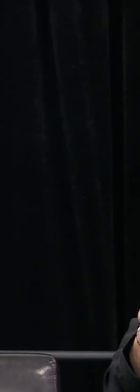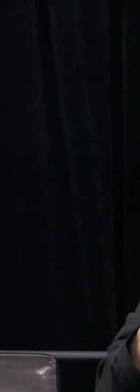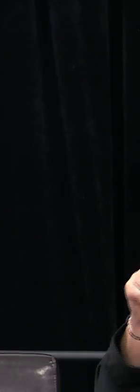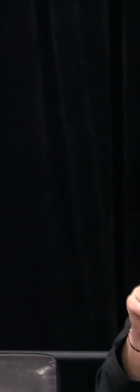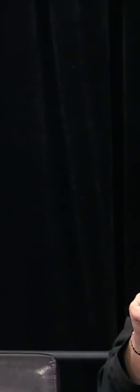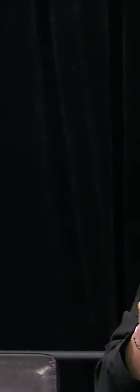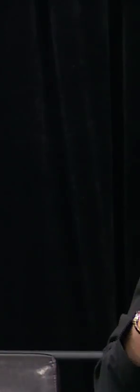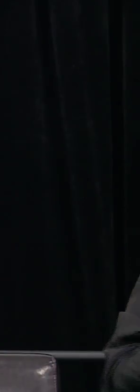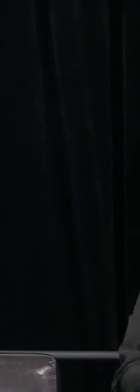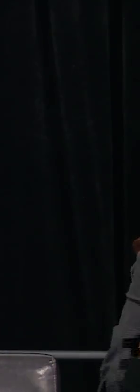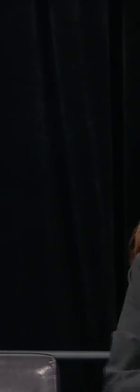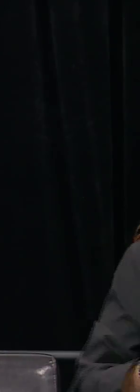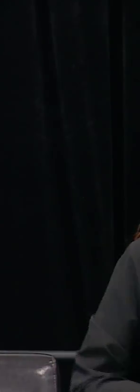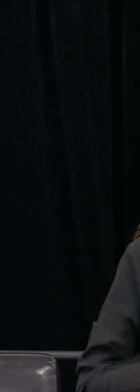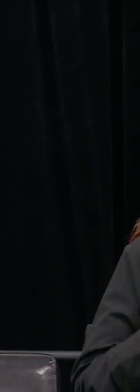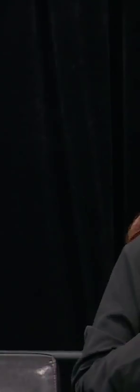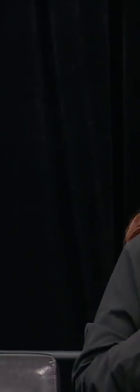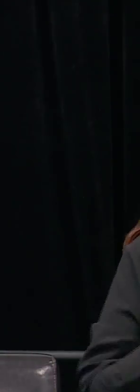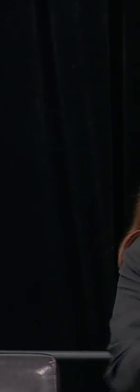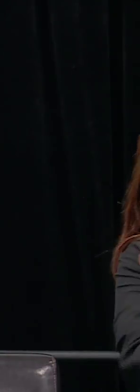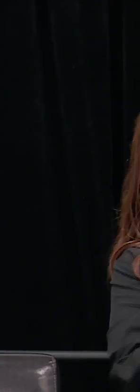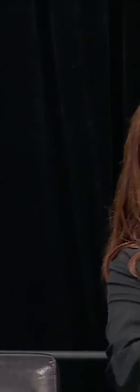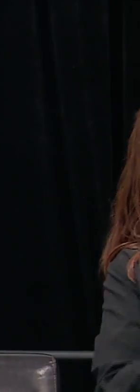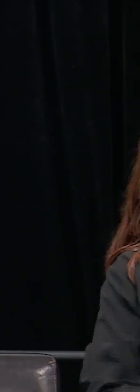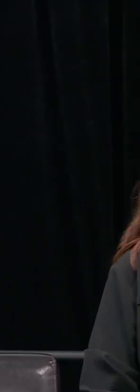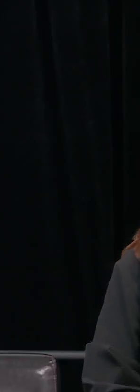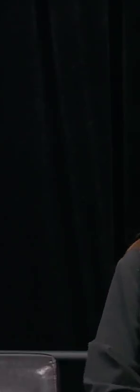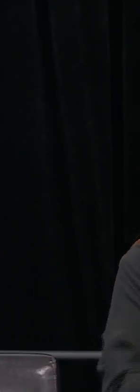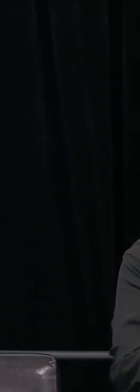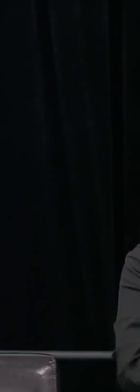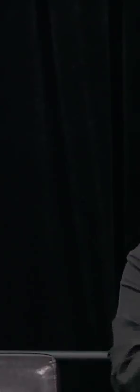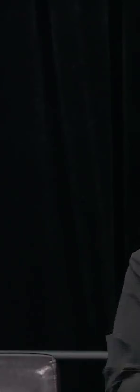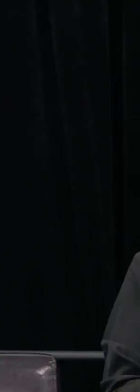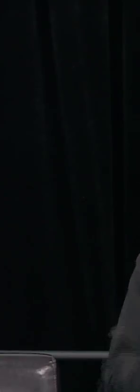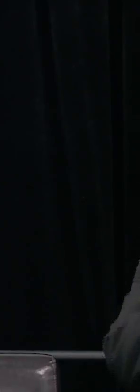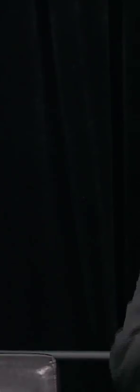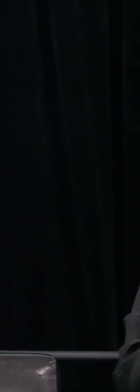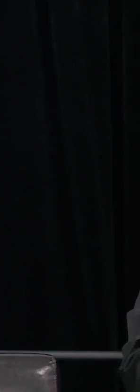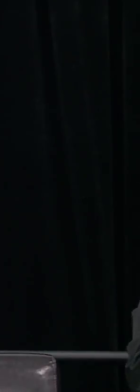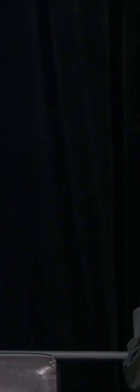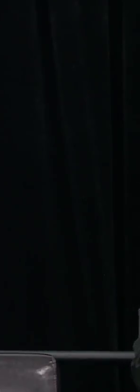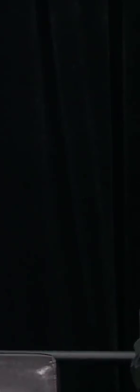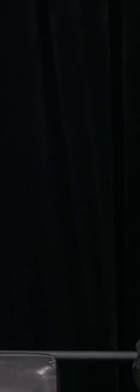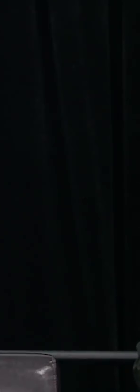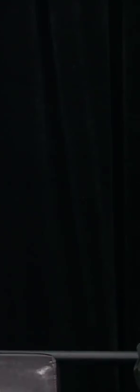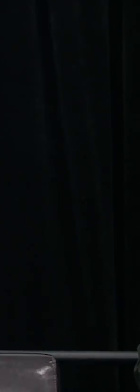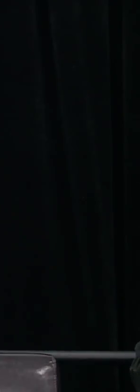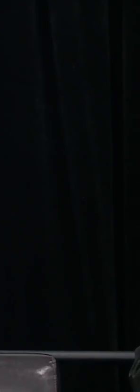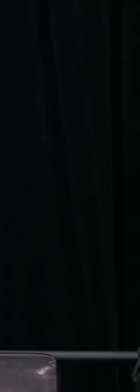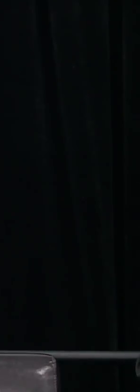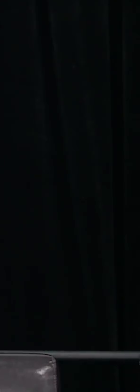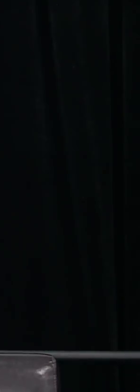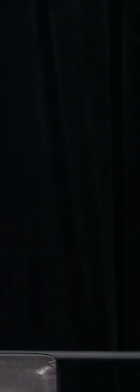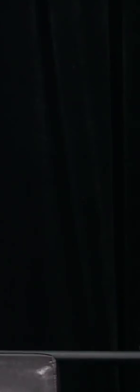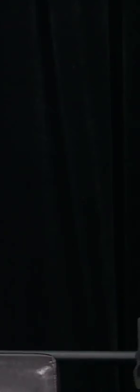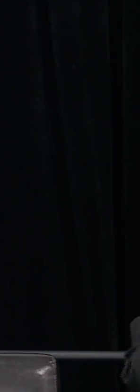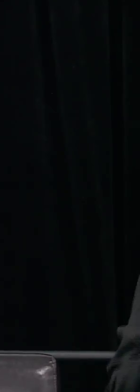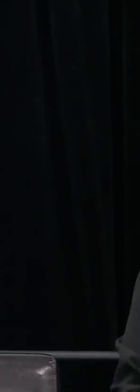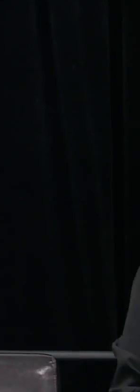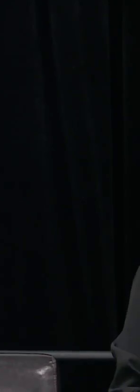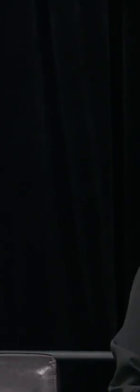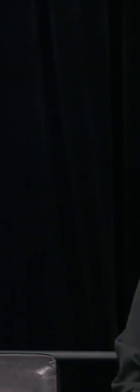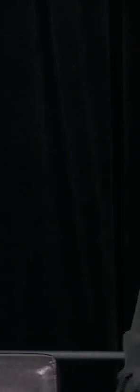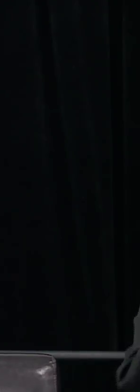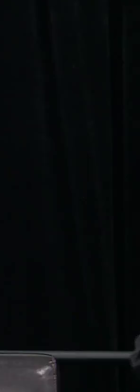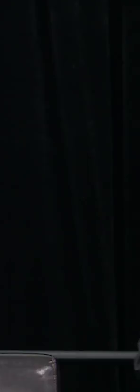actual, real conversations. When I sit down for a coffee with somebody, that's where I create this link which enables us